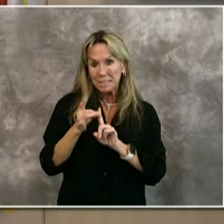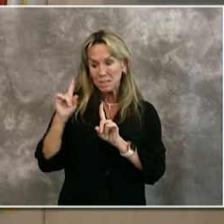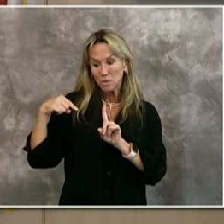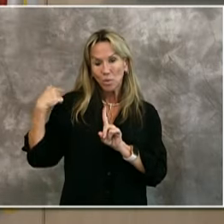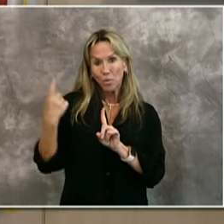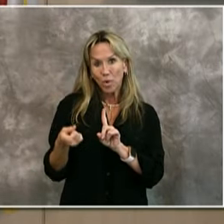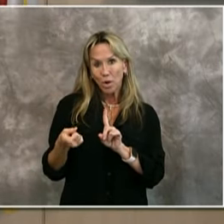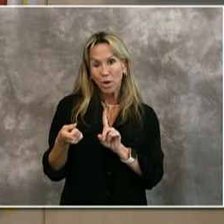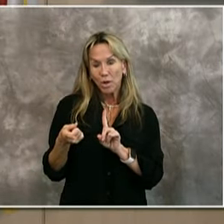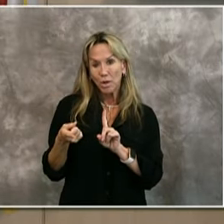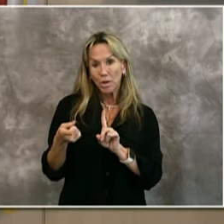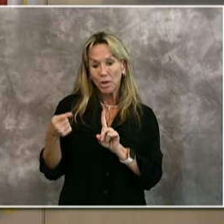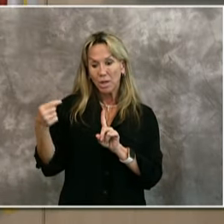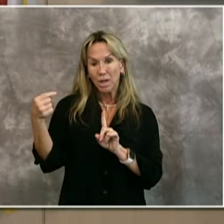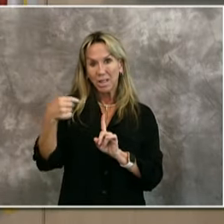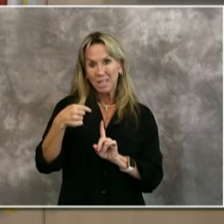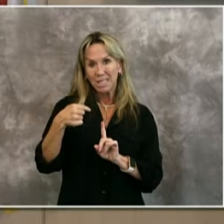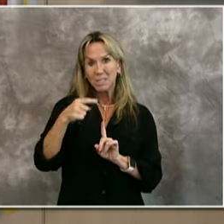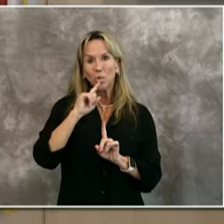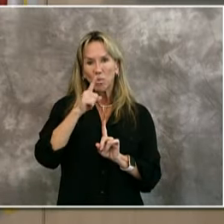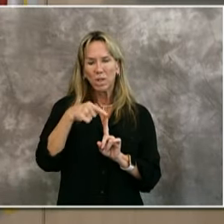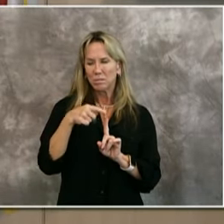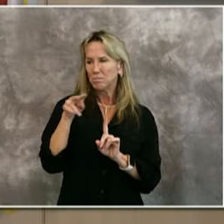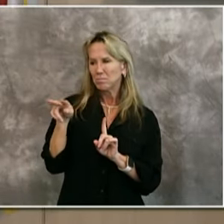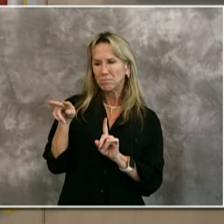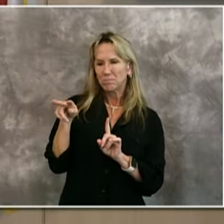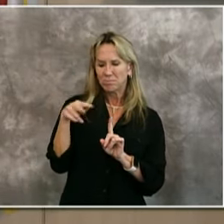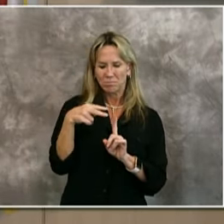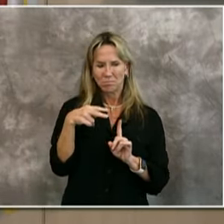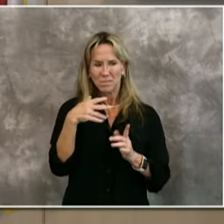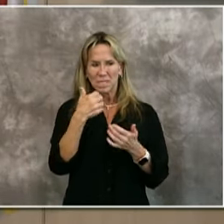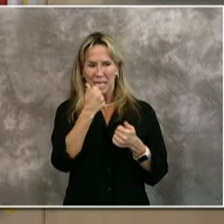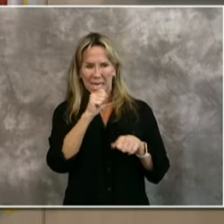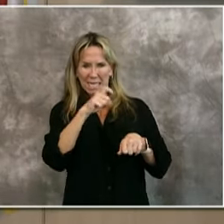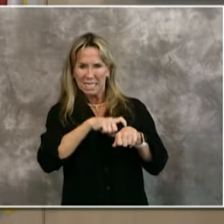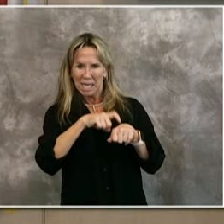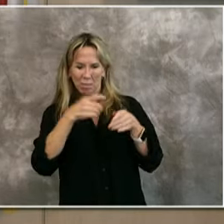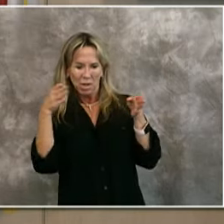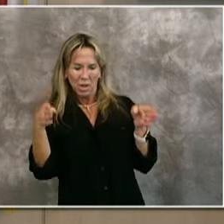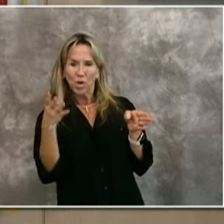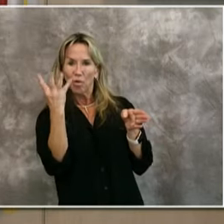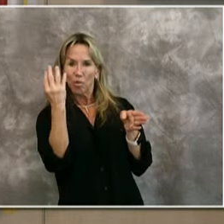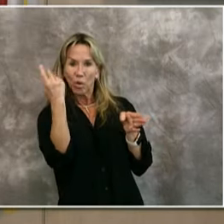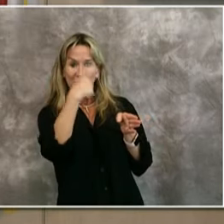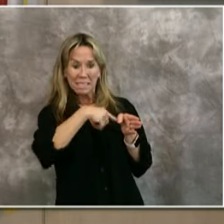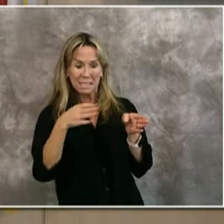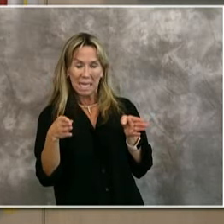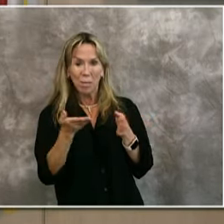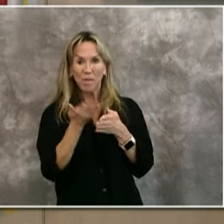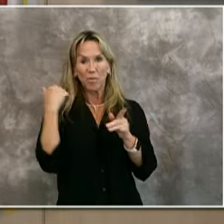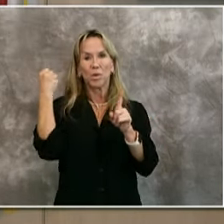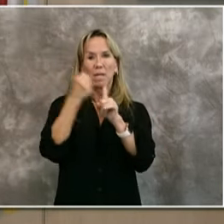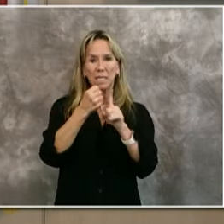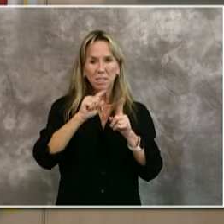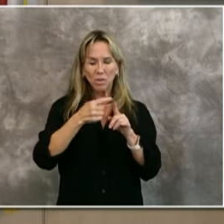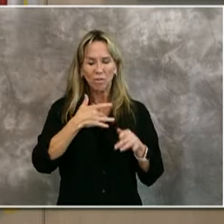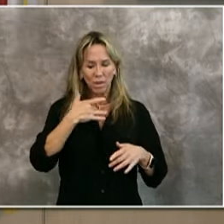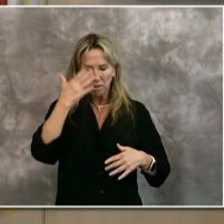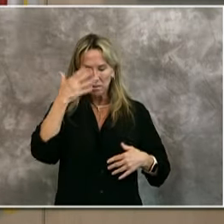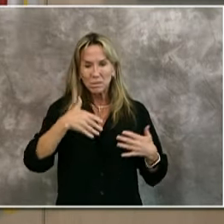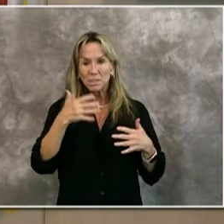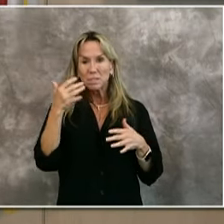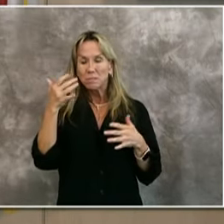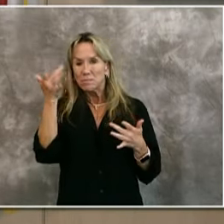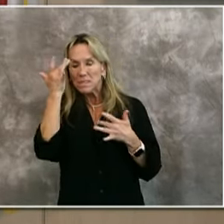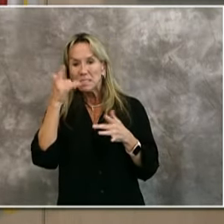so far that have indicated that at any time during the 14 days before they develop symptoms that they